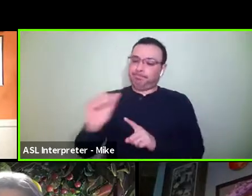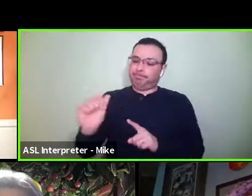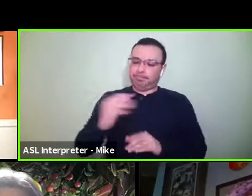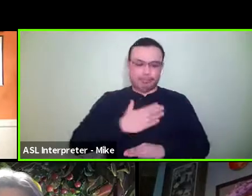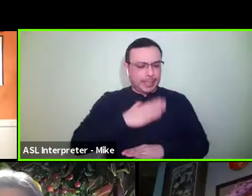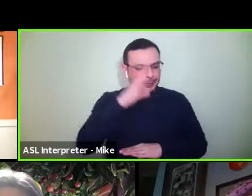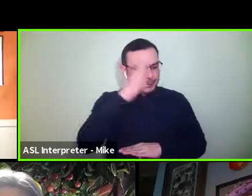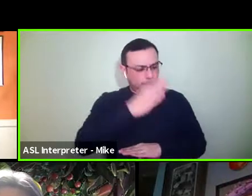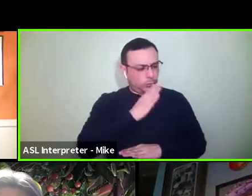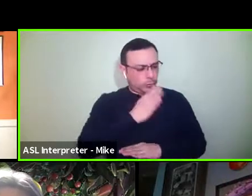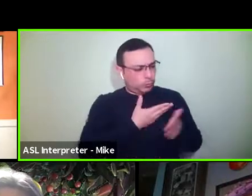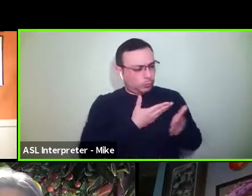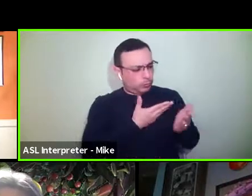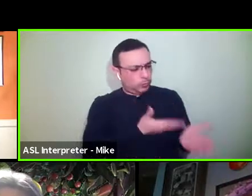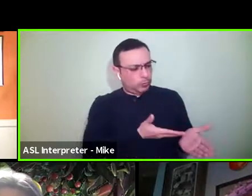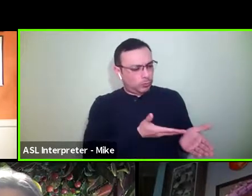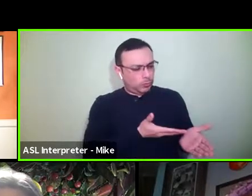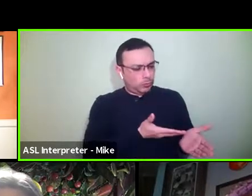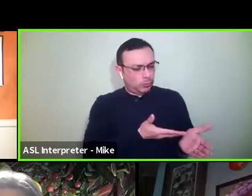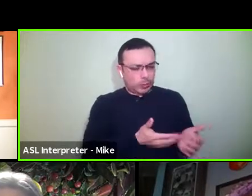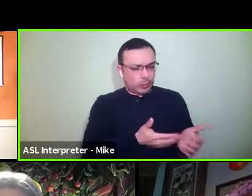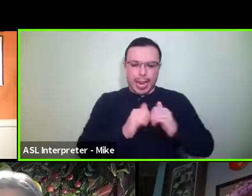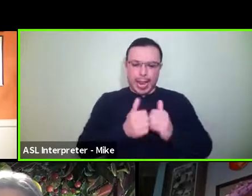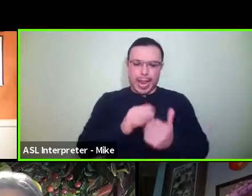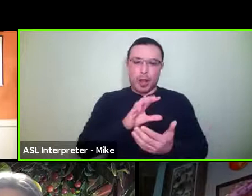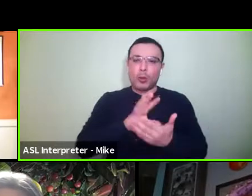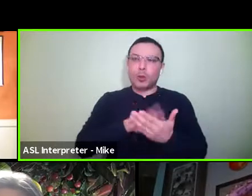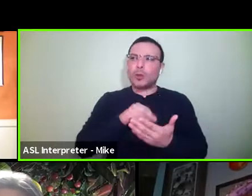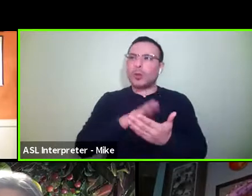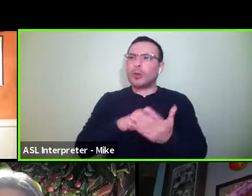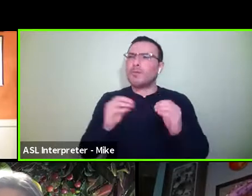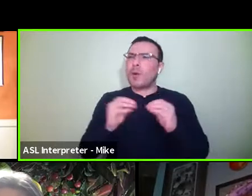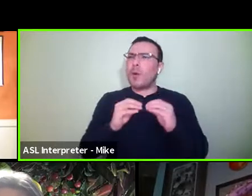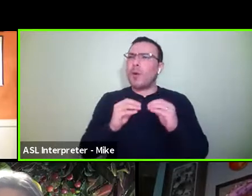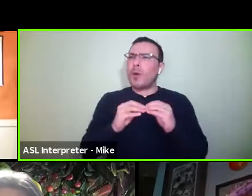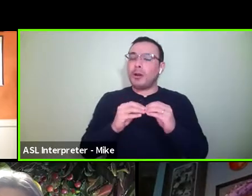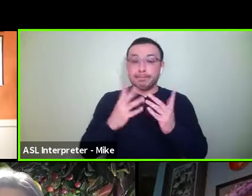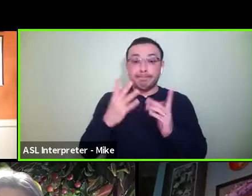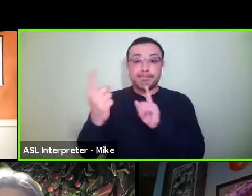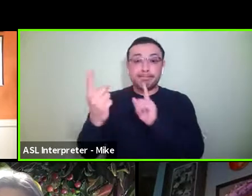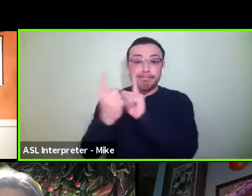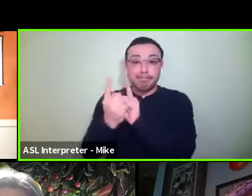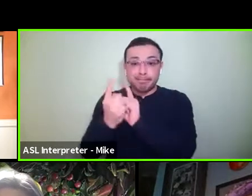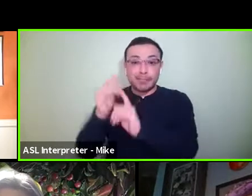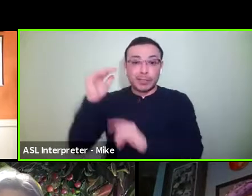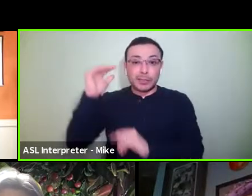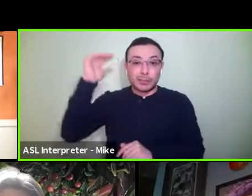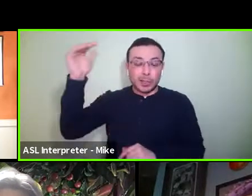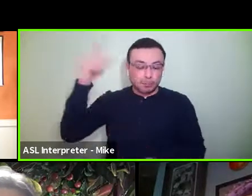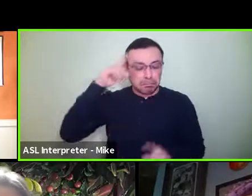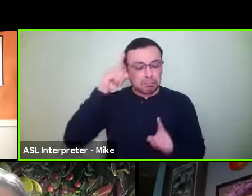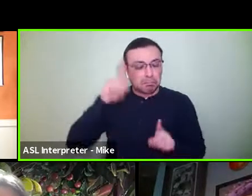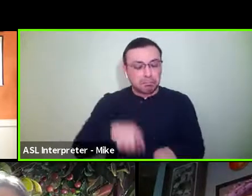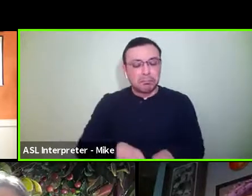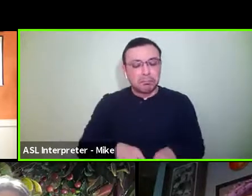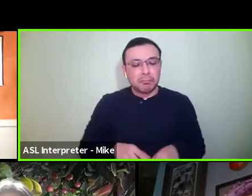On a sort of macro level, I think, again,